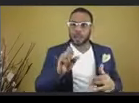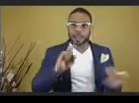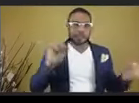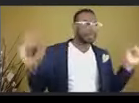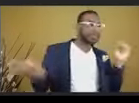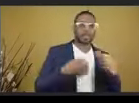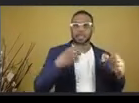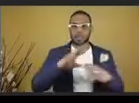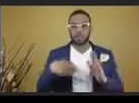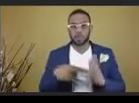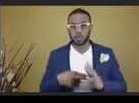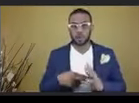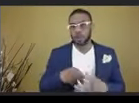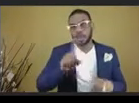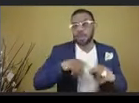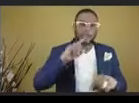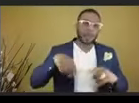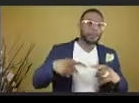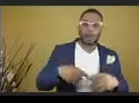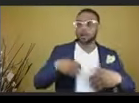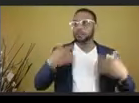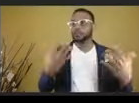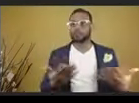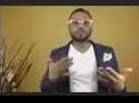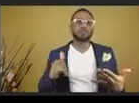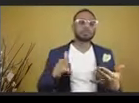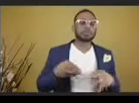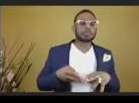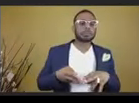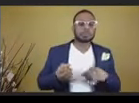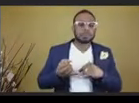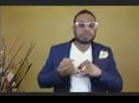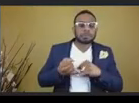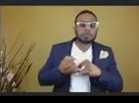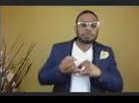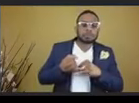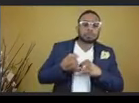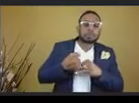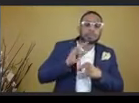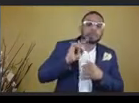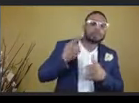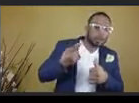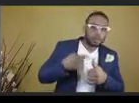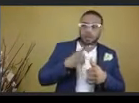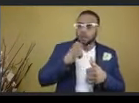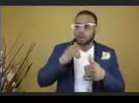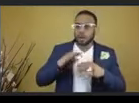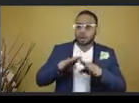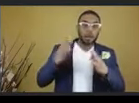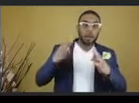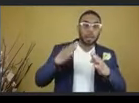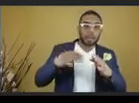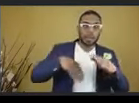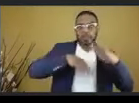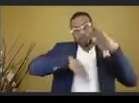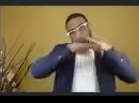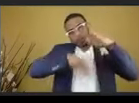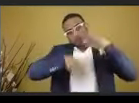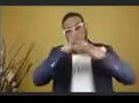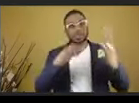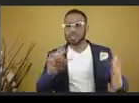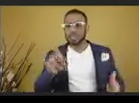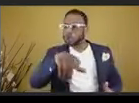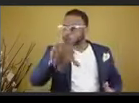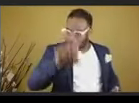room. That it can't just be about this incremental progress of being the first or breaking that initial glass ceiling, is that you have